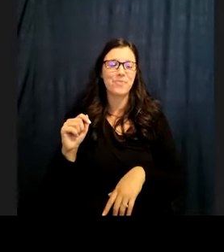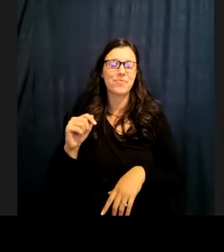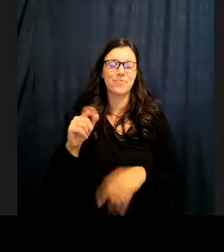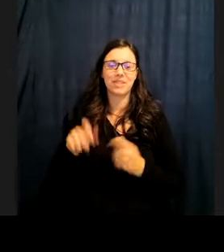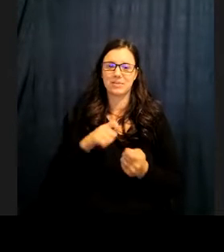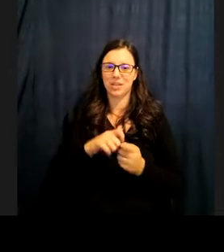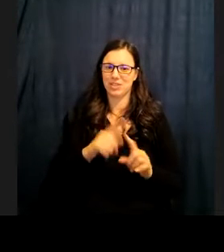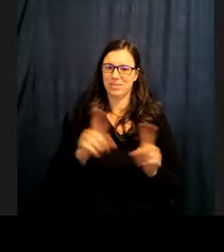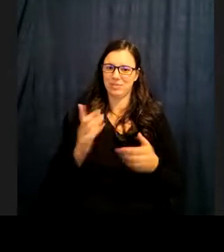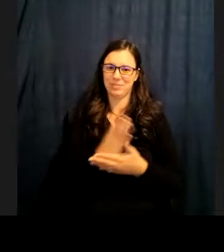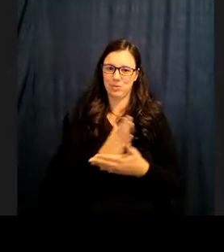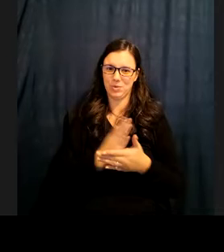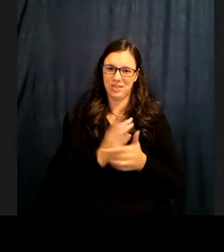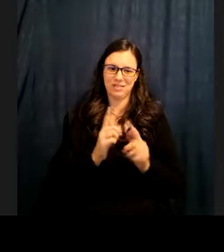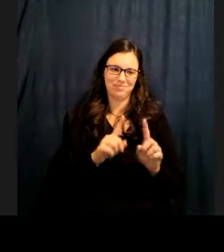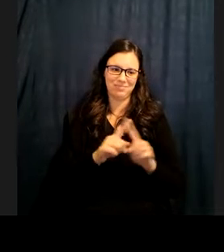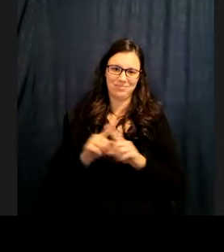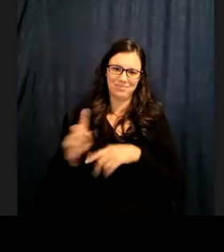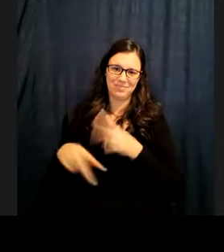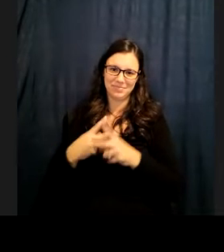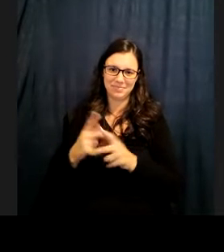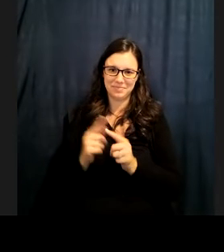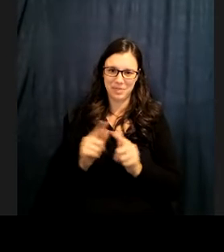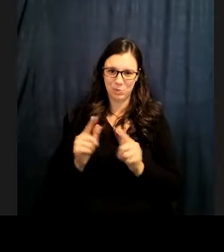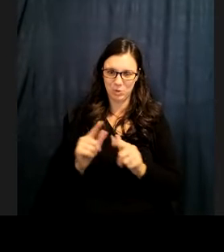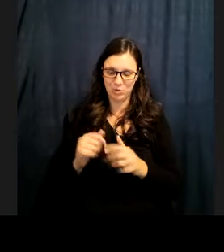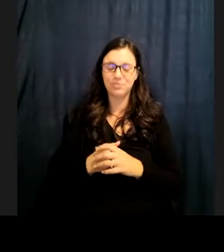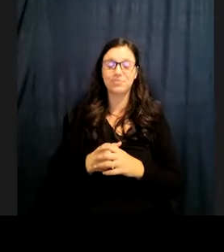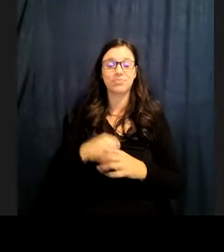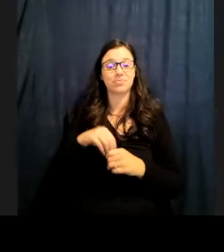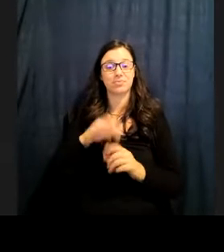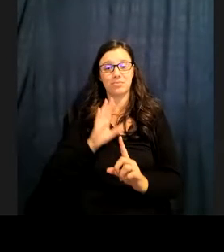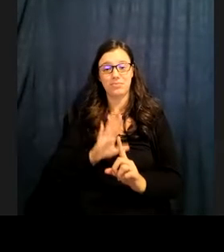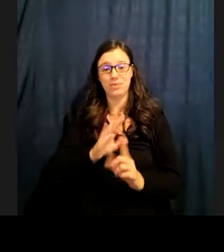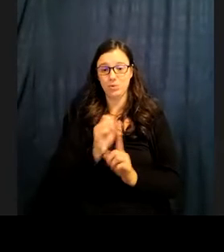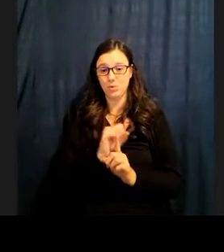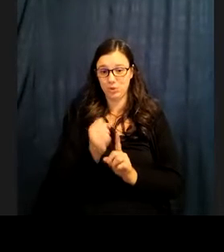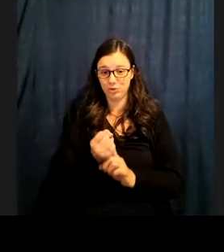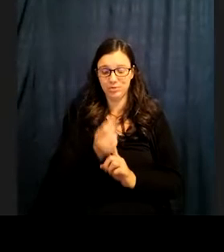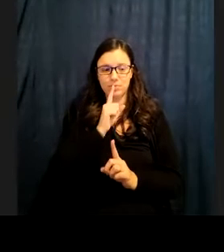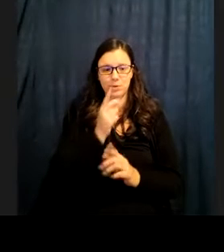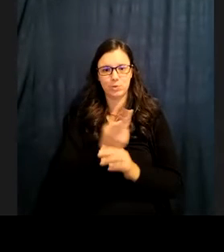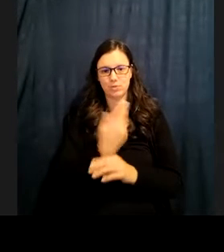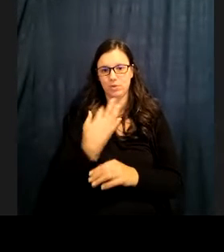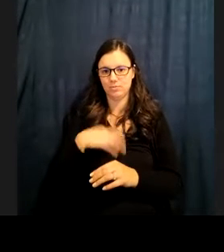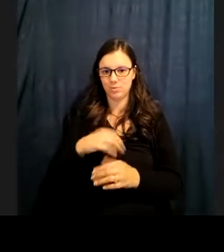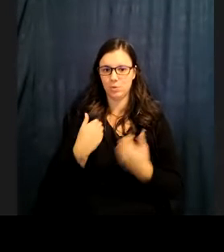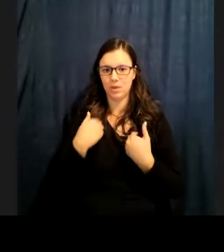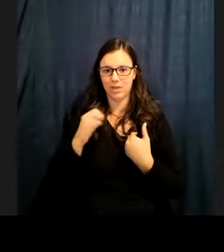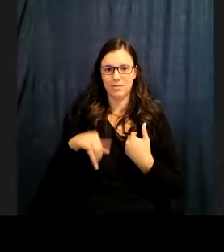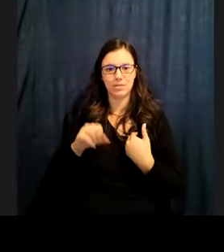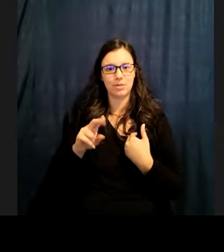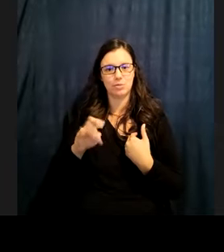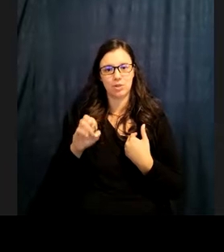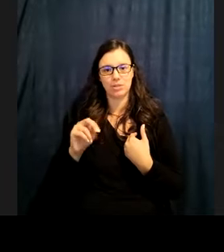the differences between languages. So in his situation, it's useful to have the subjunctive to consider, if